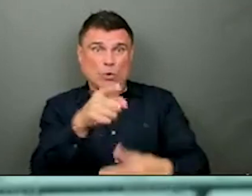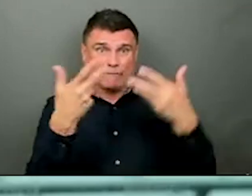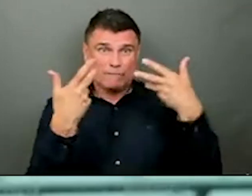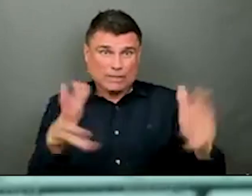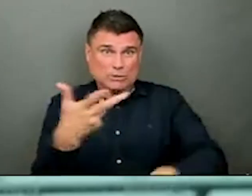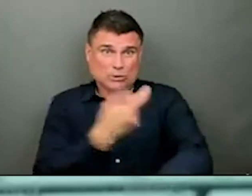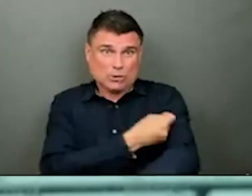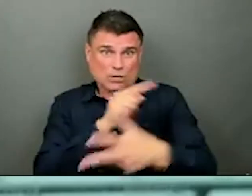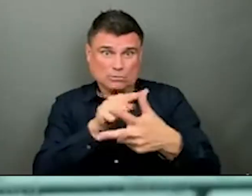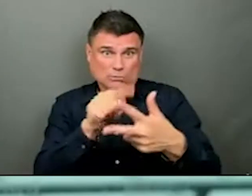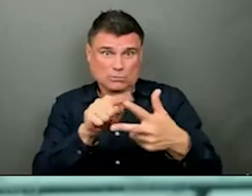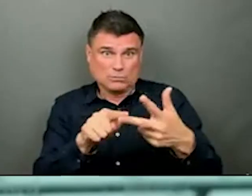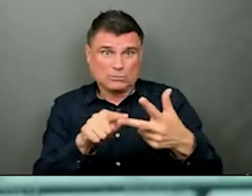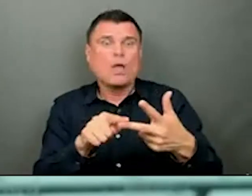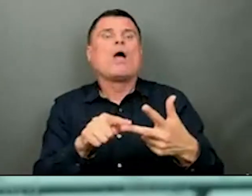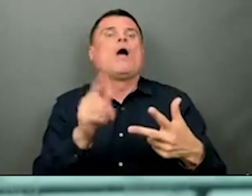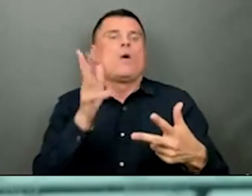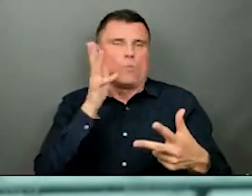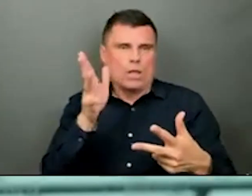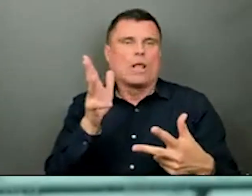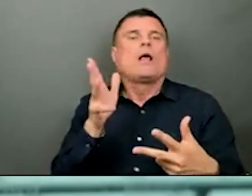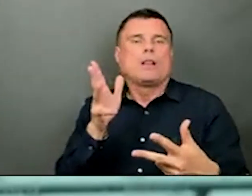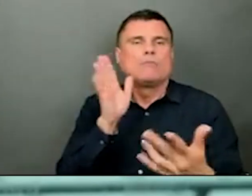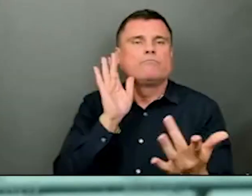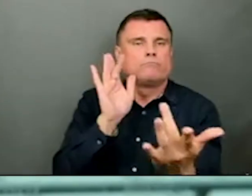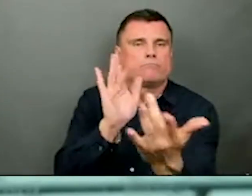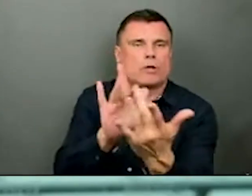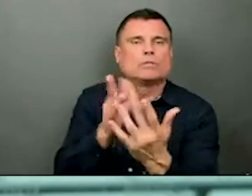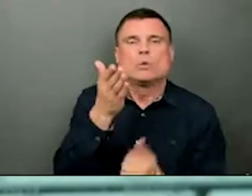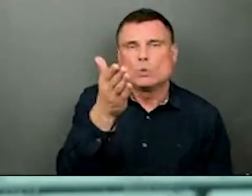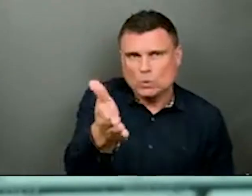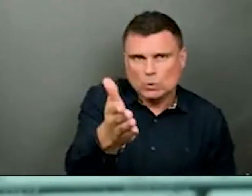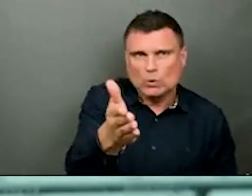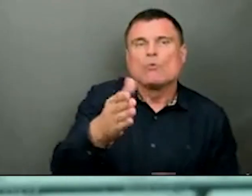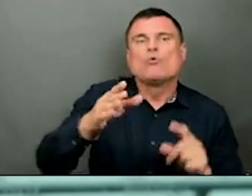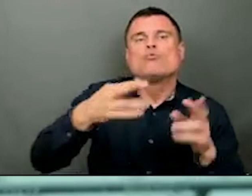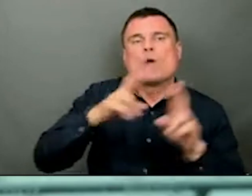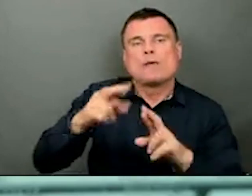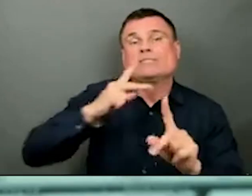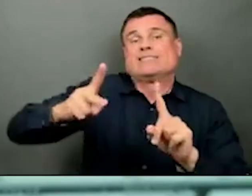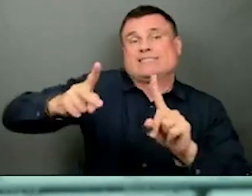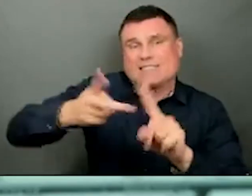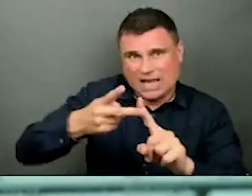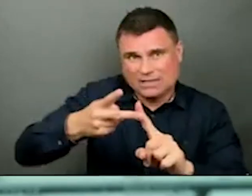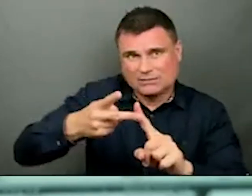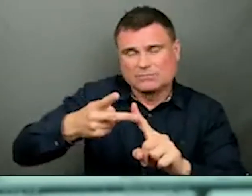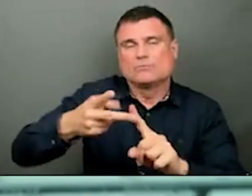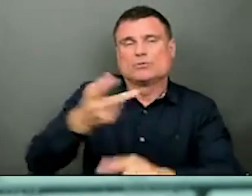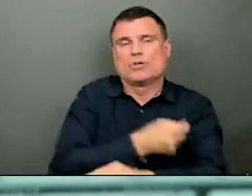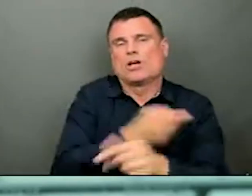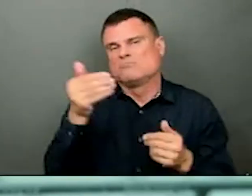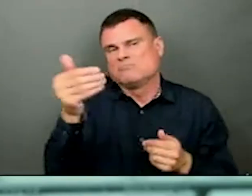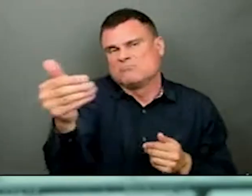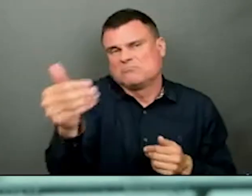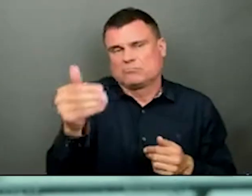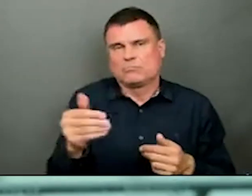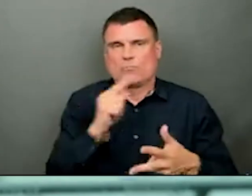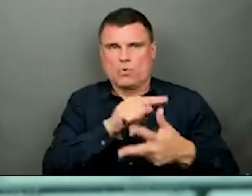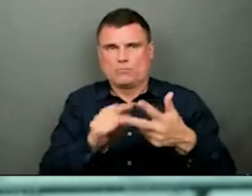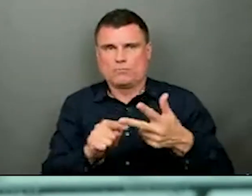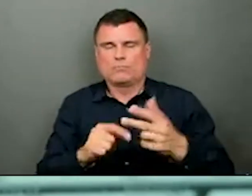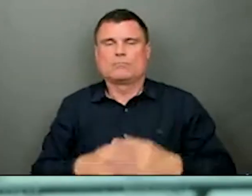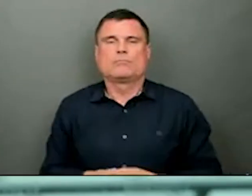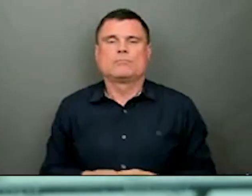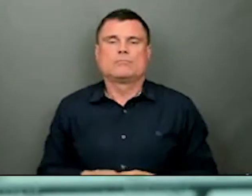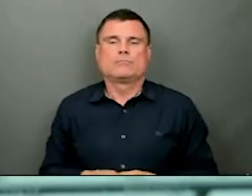Binder, did you have a follow-up? I do. And just actually following up on what you said there, you talked about people who are getting messages